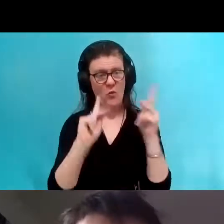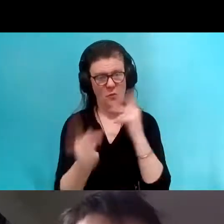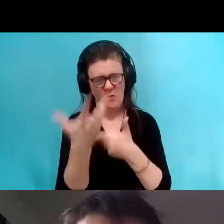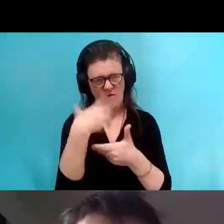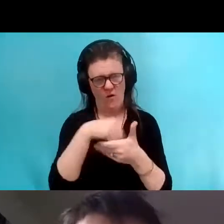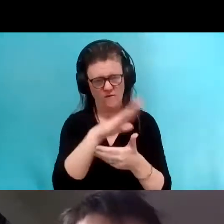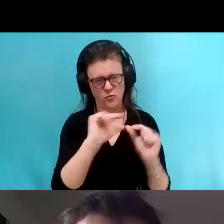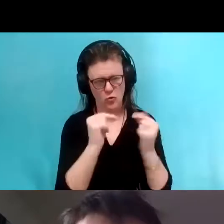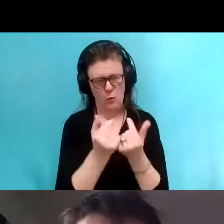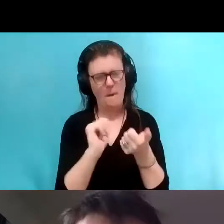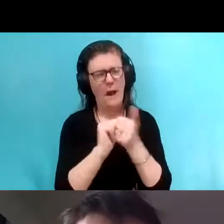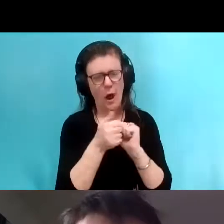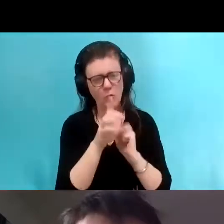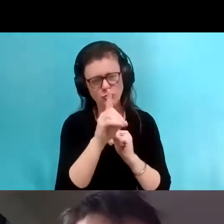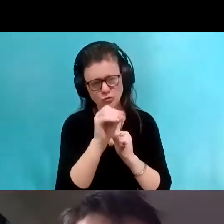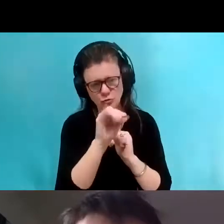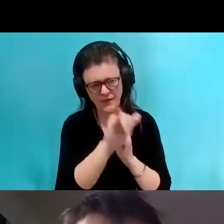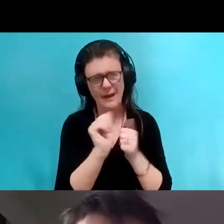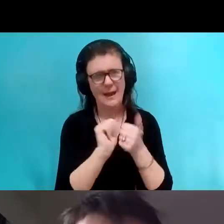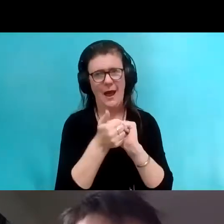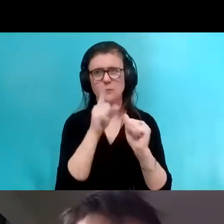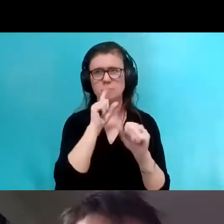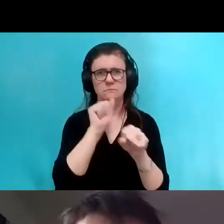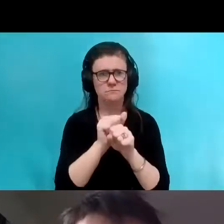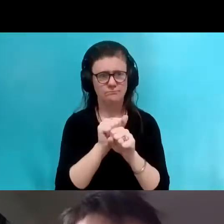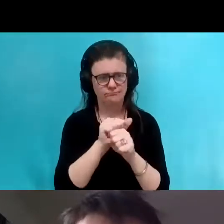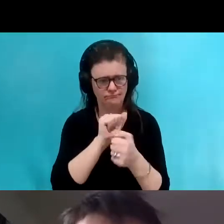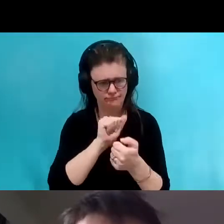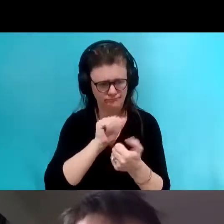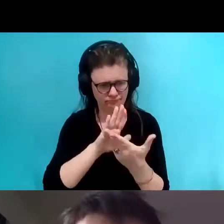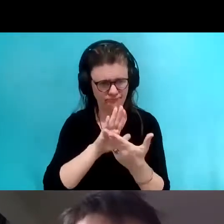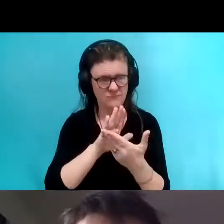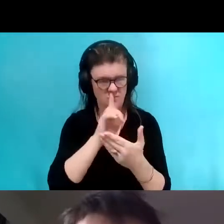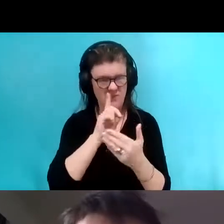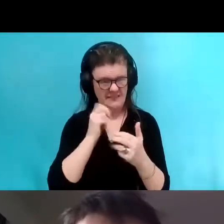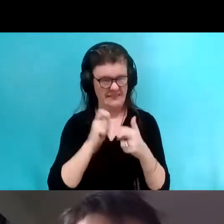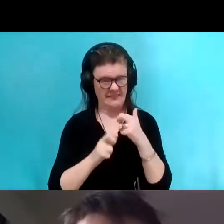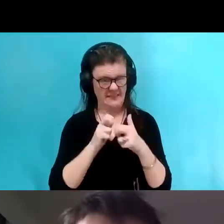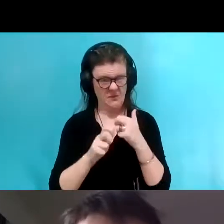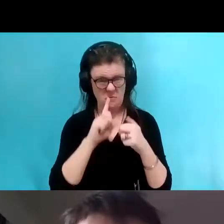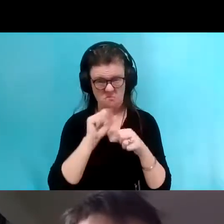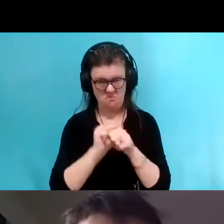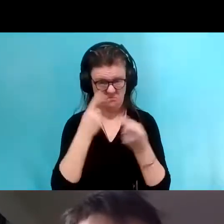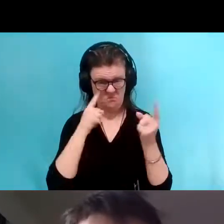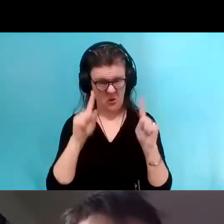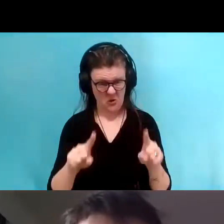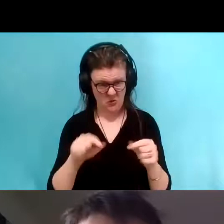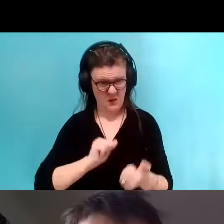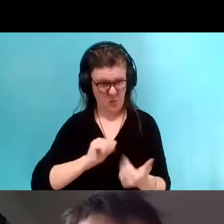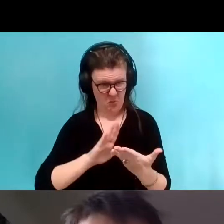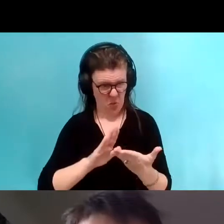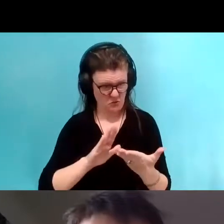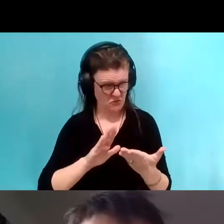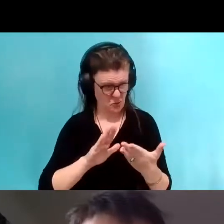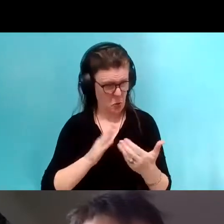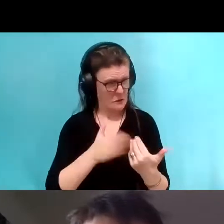your disability data working group? What was the kind of process? How difficult was it to come to an agreed approach?